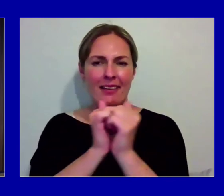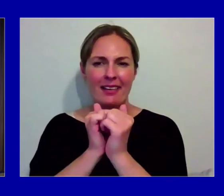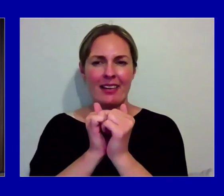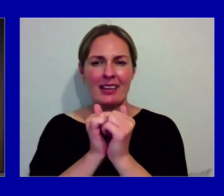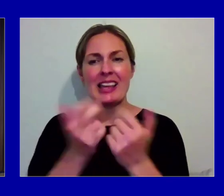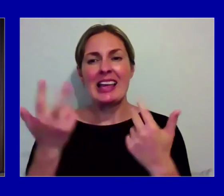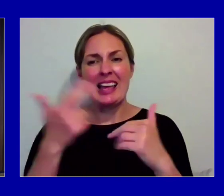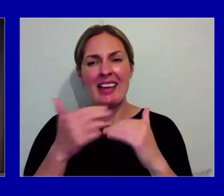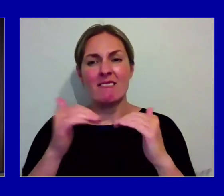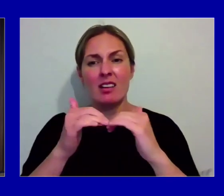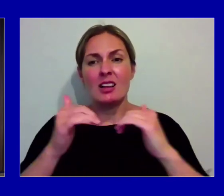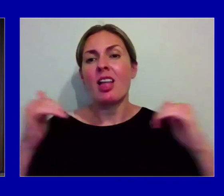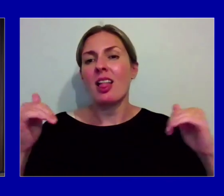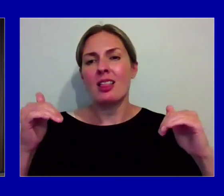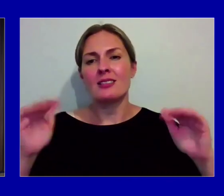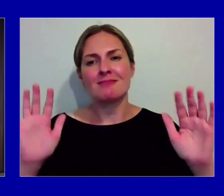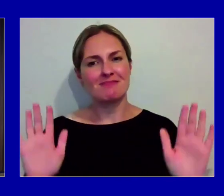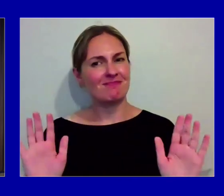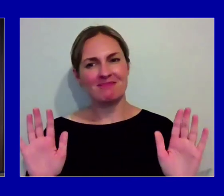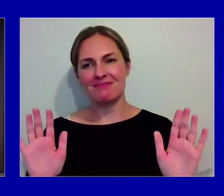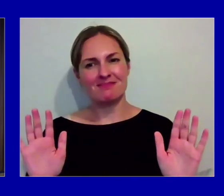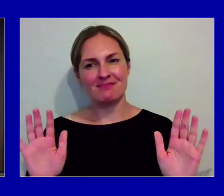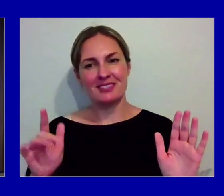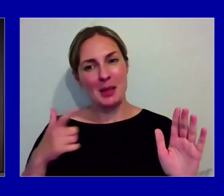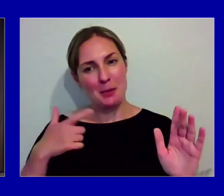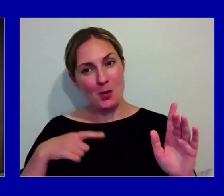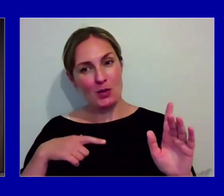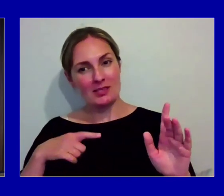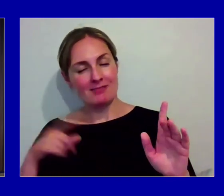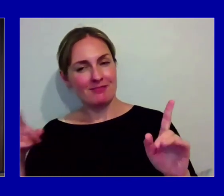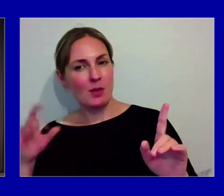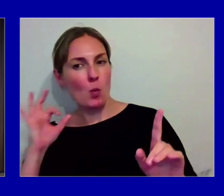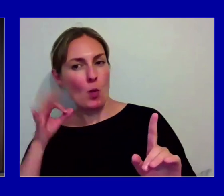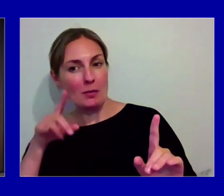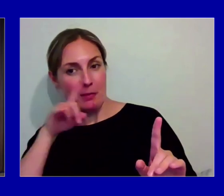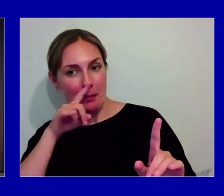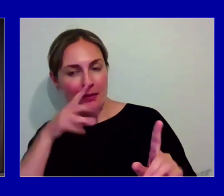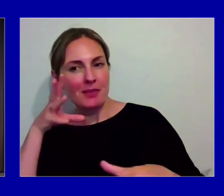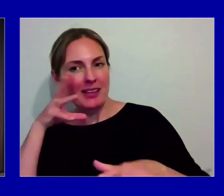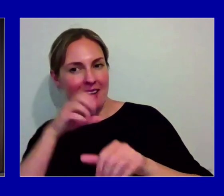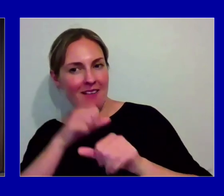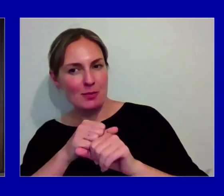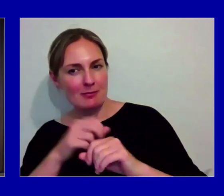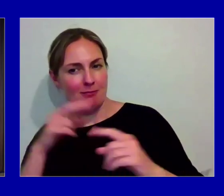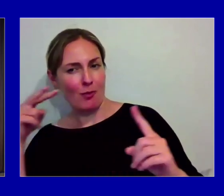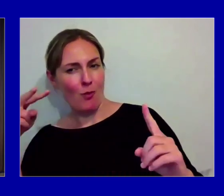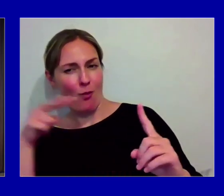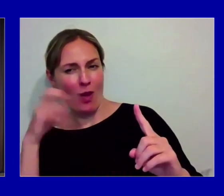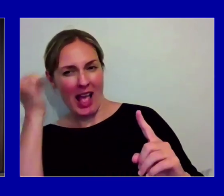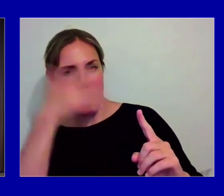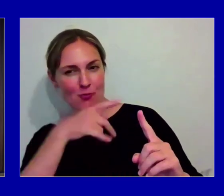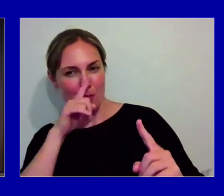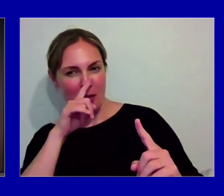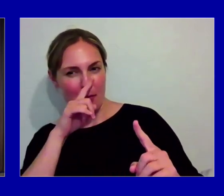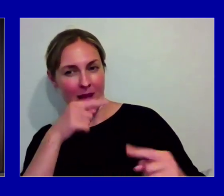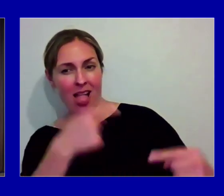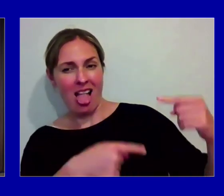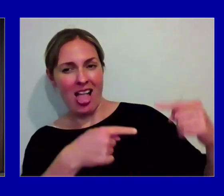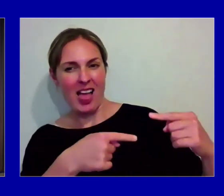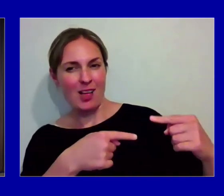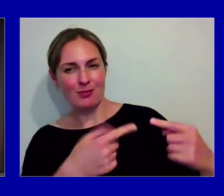you know, white authority loves us being divided. They love us being divided because, uh, then Twiggy Forest can go and